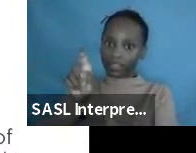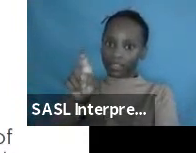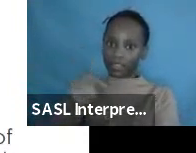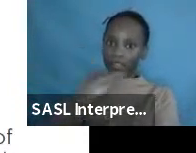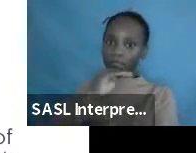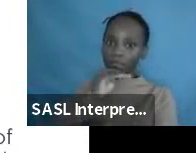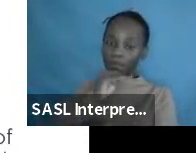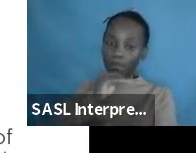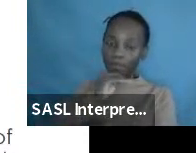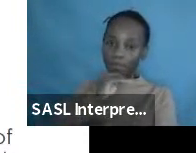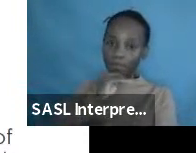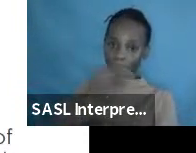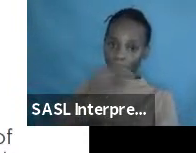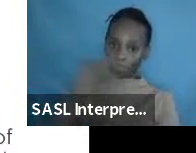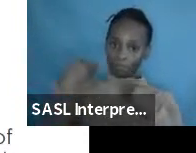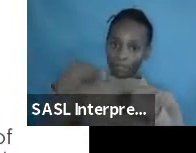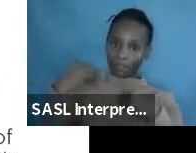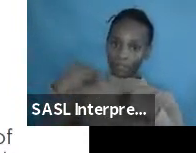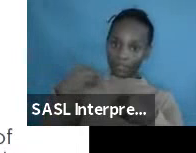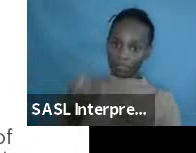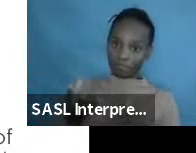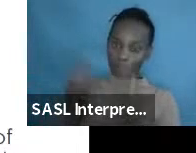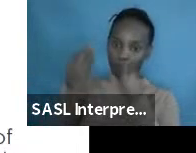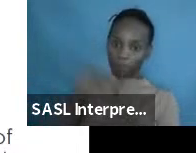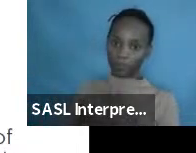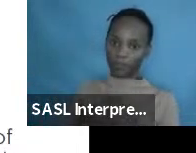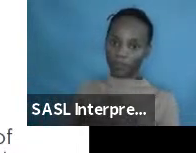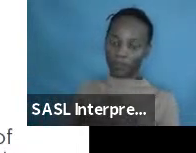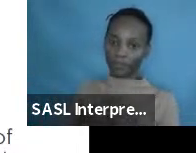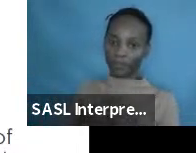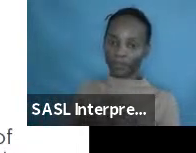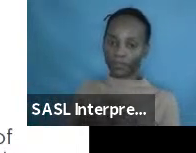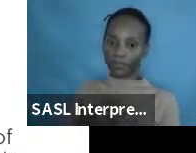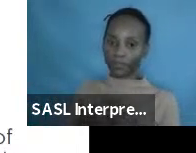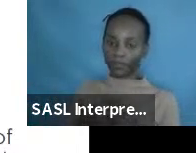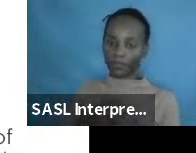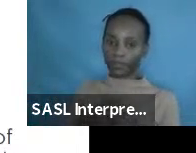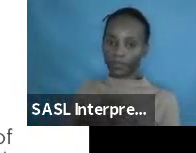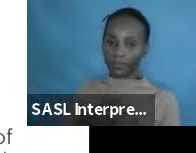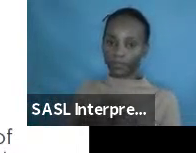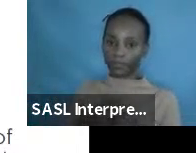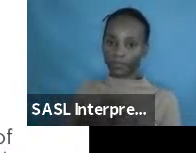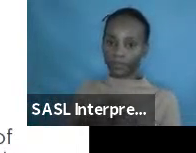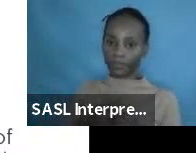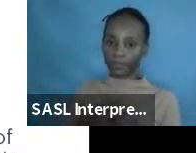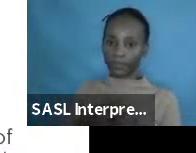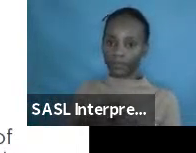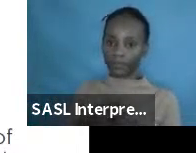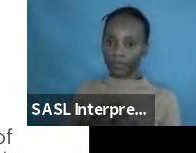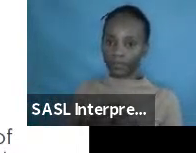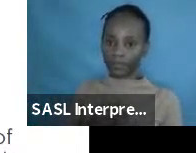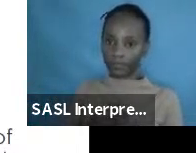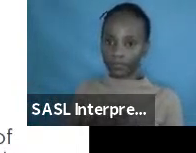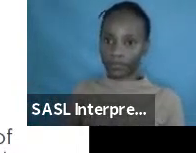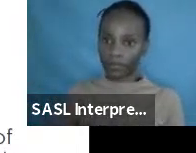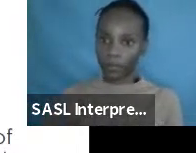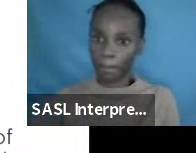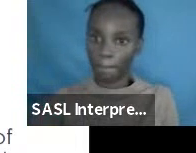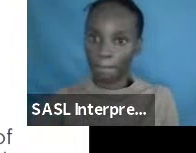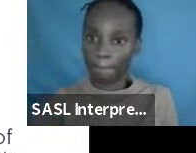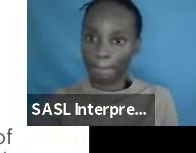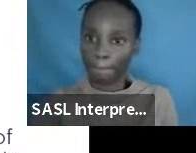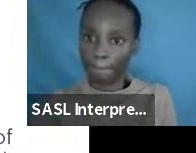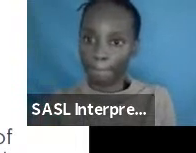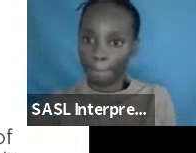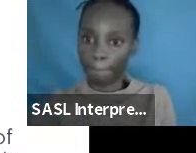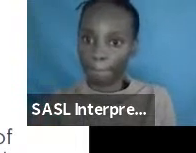business. It is acting as the first line of defense at our ports of entry. However, there is a lot